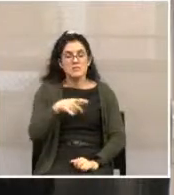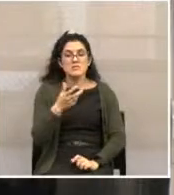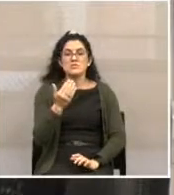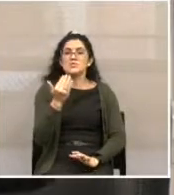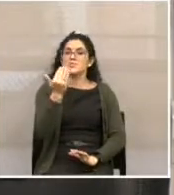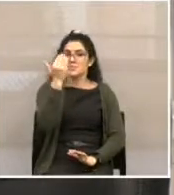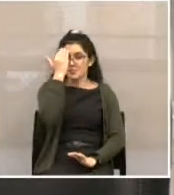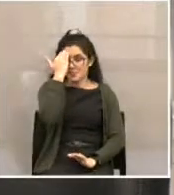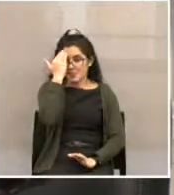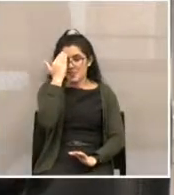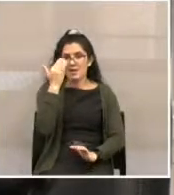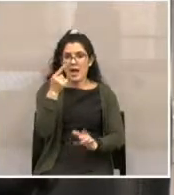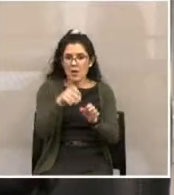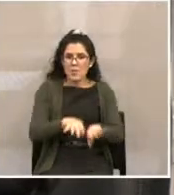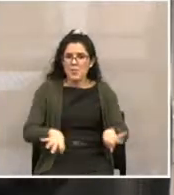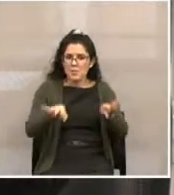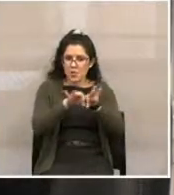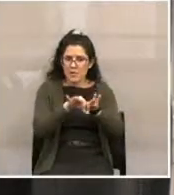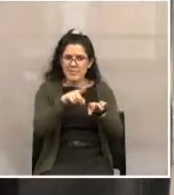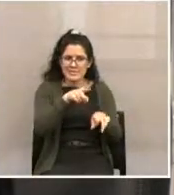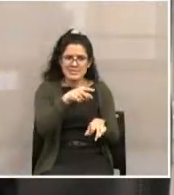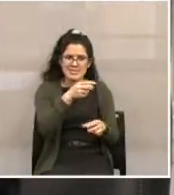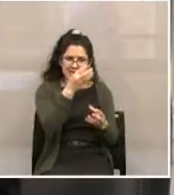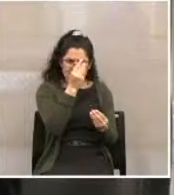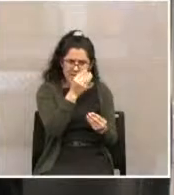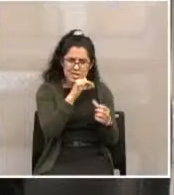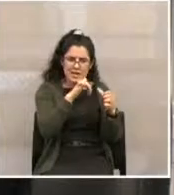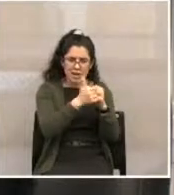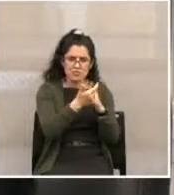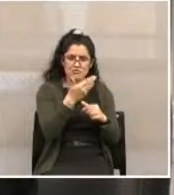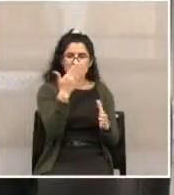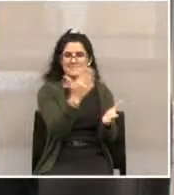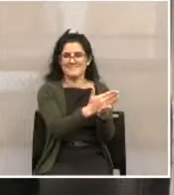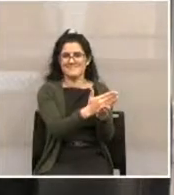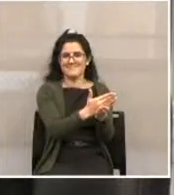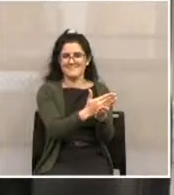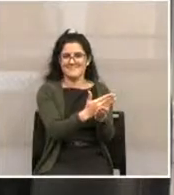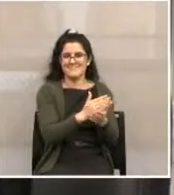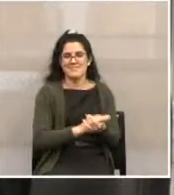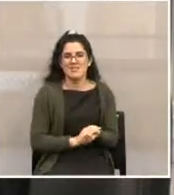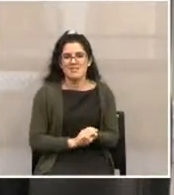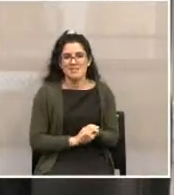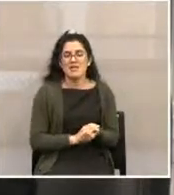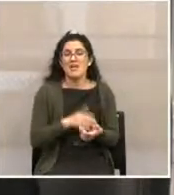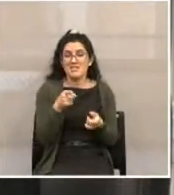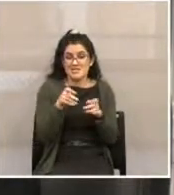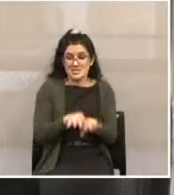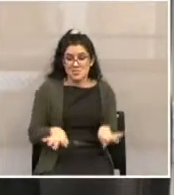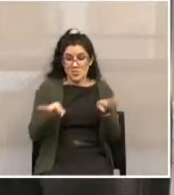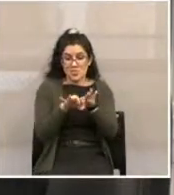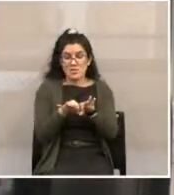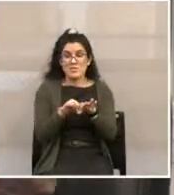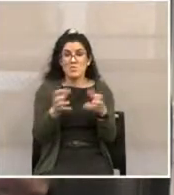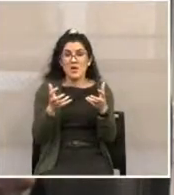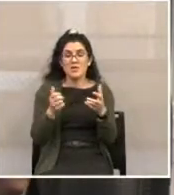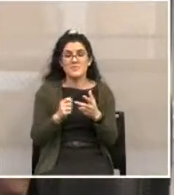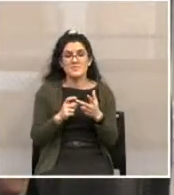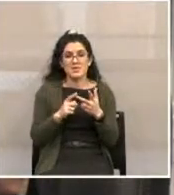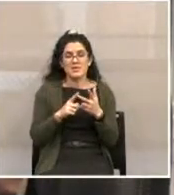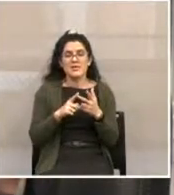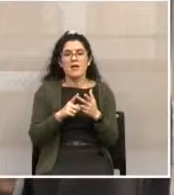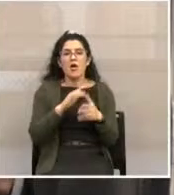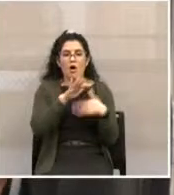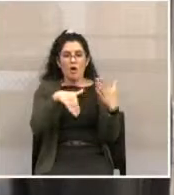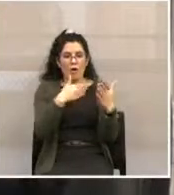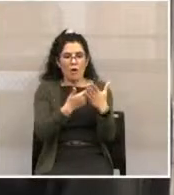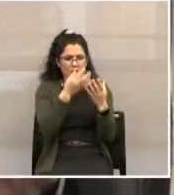how crucial it is to fight disinformation. And in this sense, the most important thing is fact-checking,